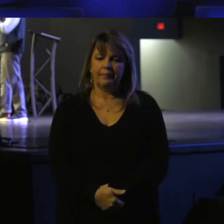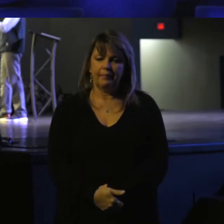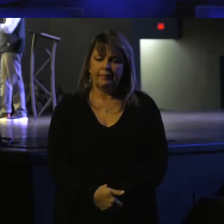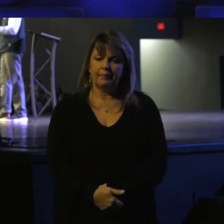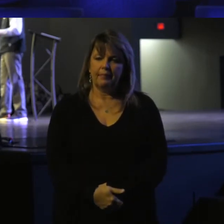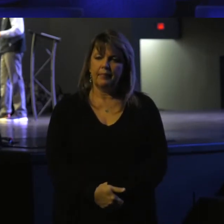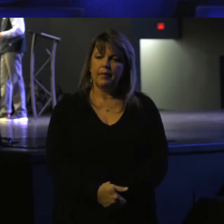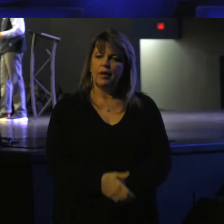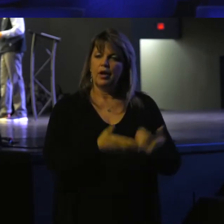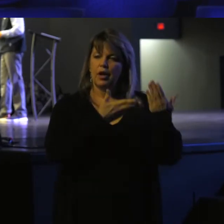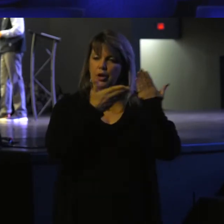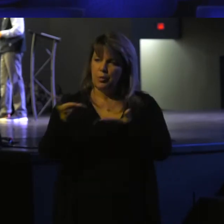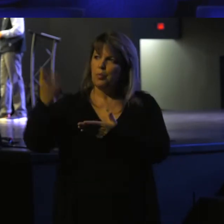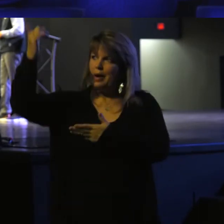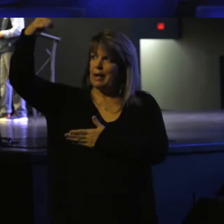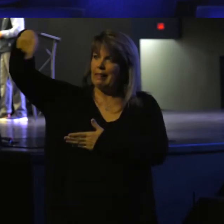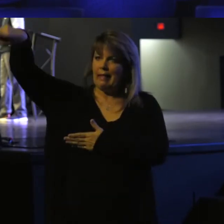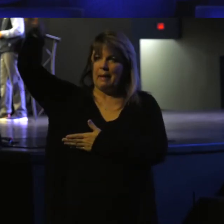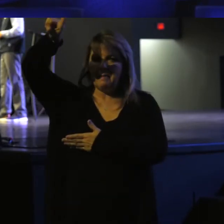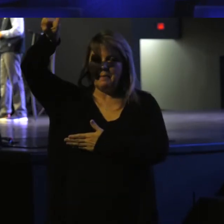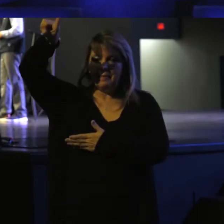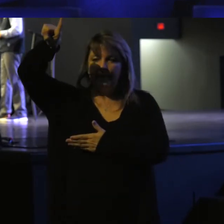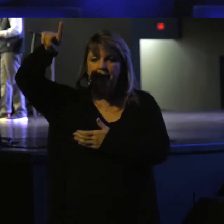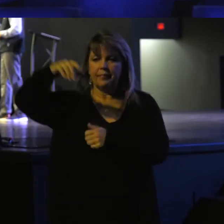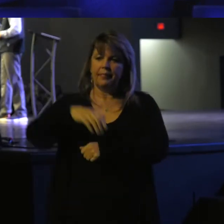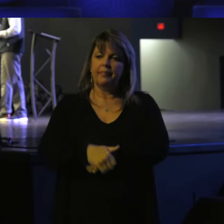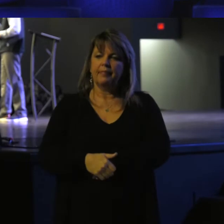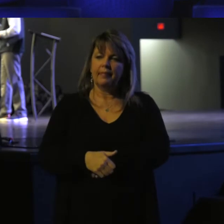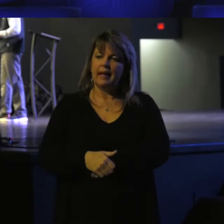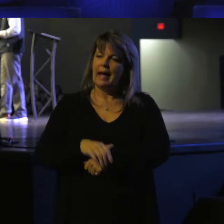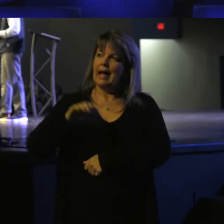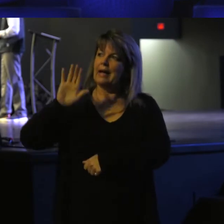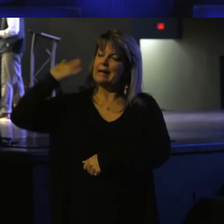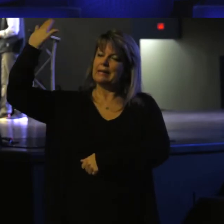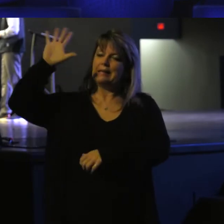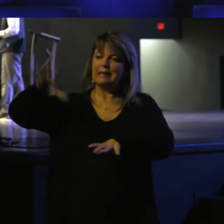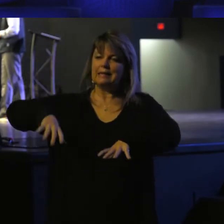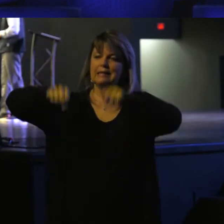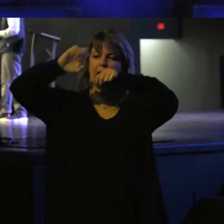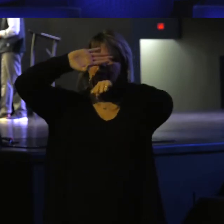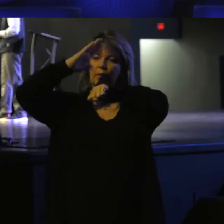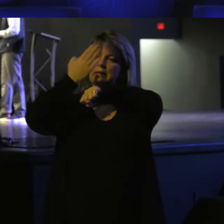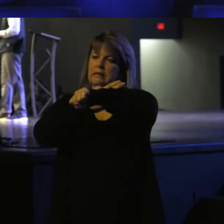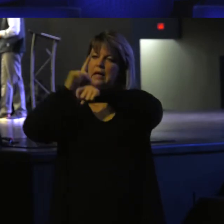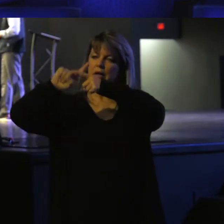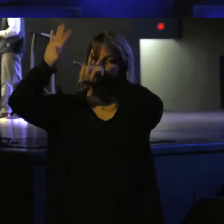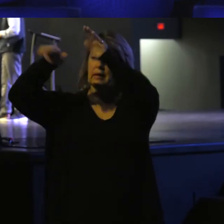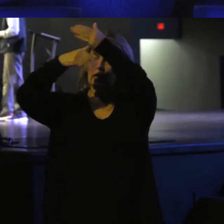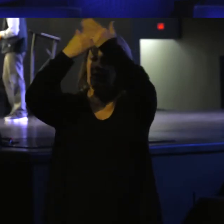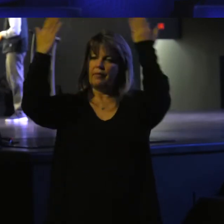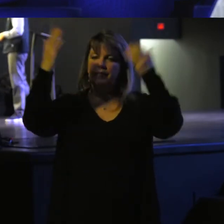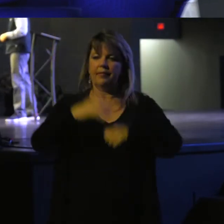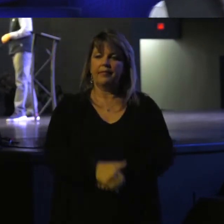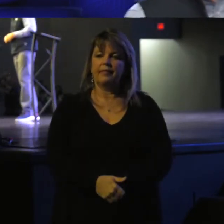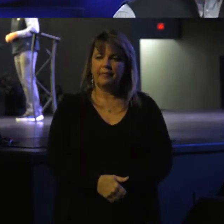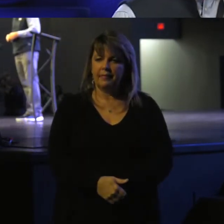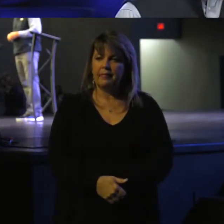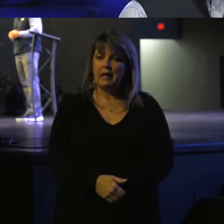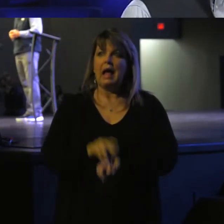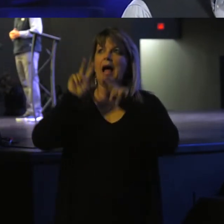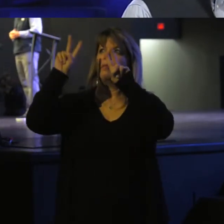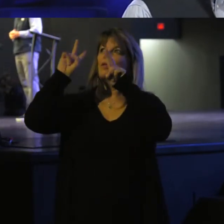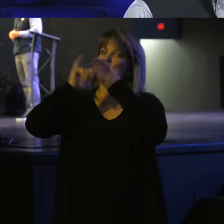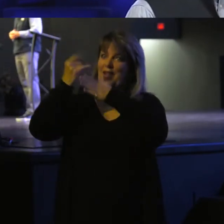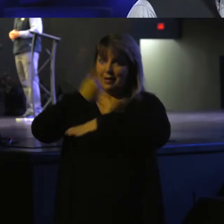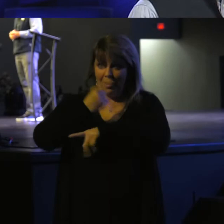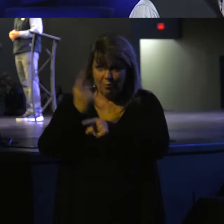to bring there as his adopted sons and daughters. Oh, I'm looking forward to that day,